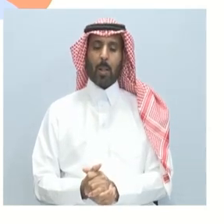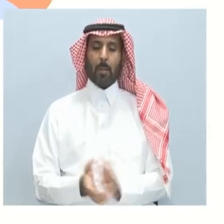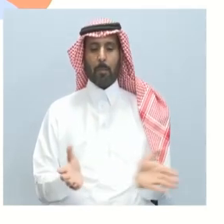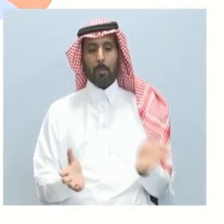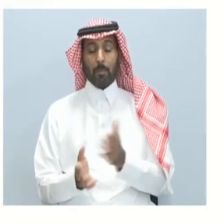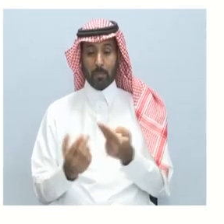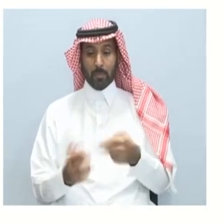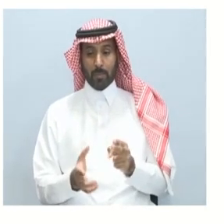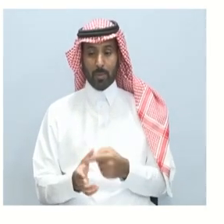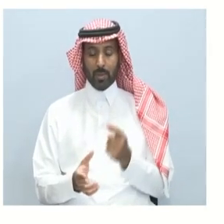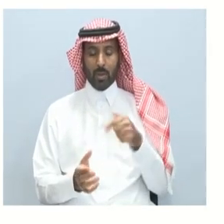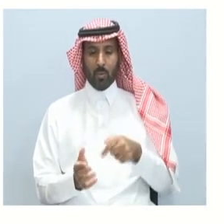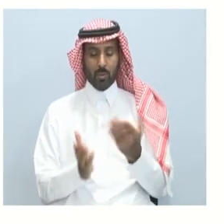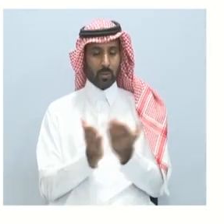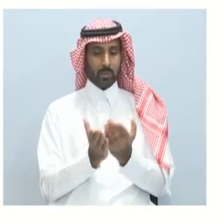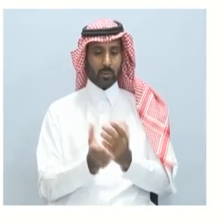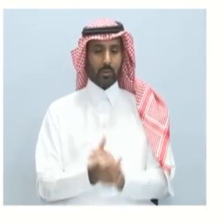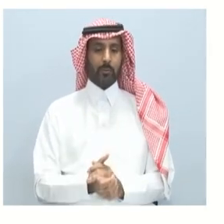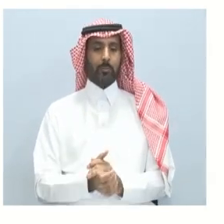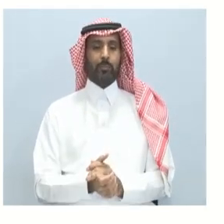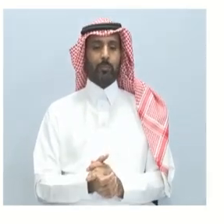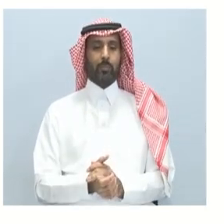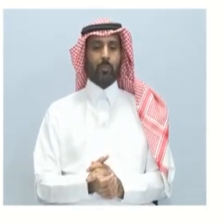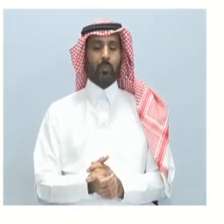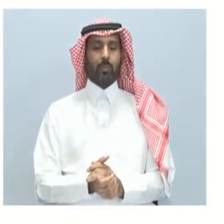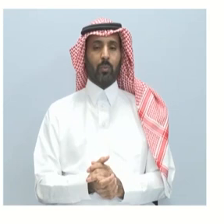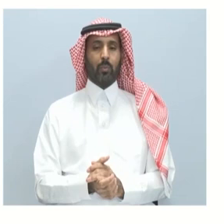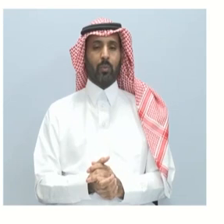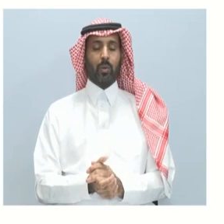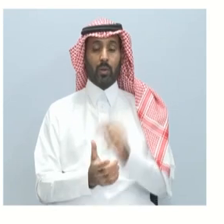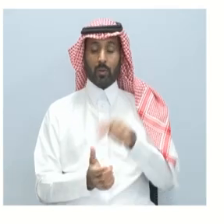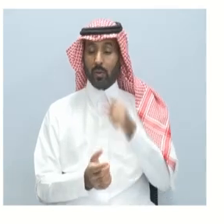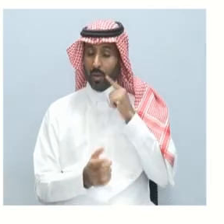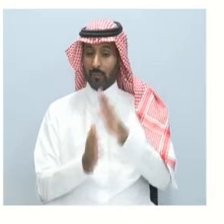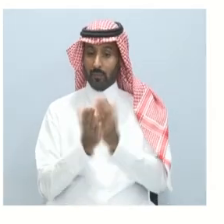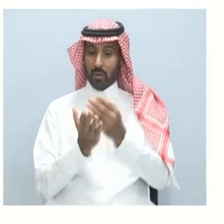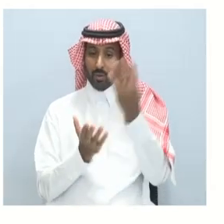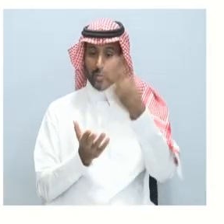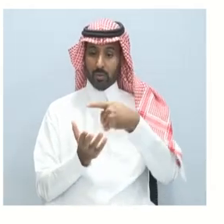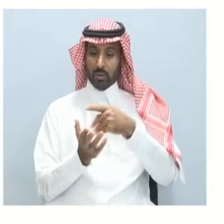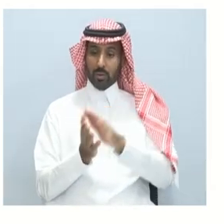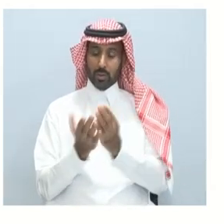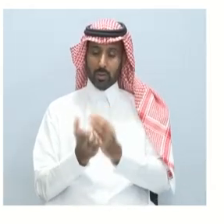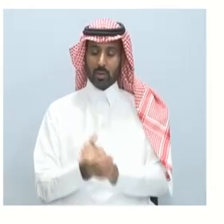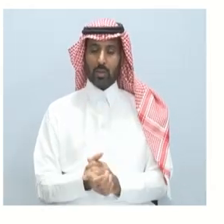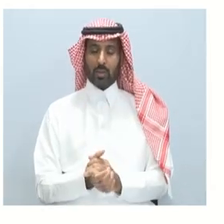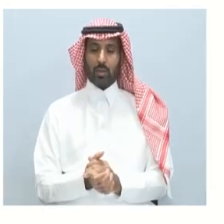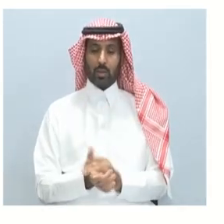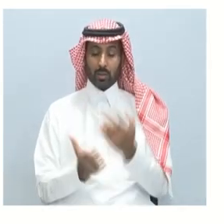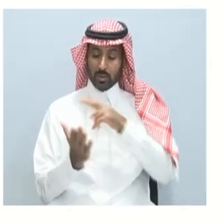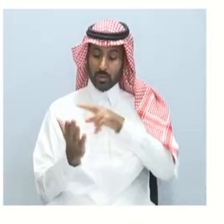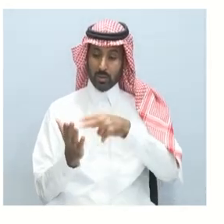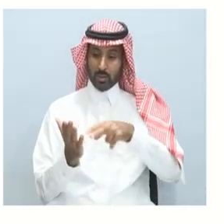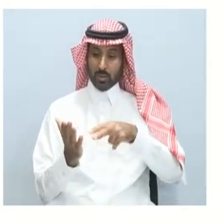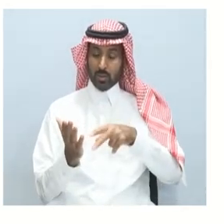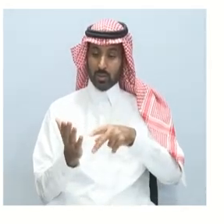to start with our lesson. We have, first of all, in our page number 14, read the text